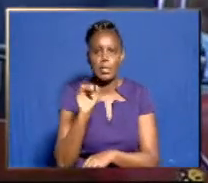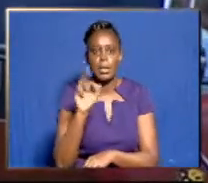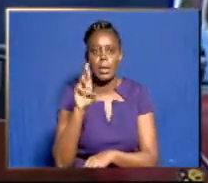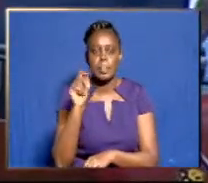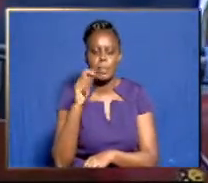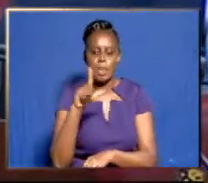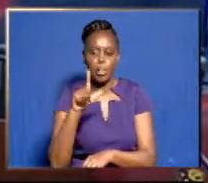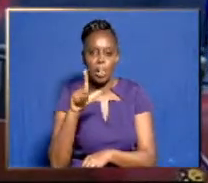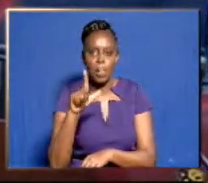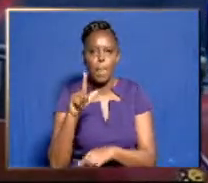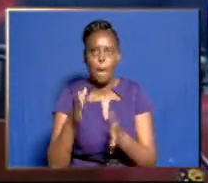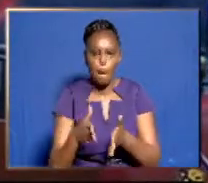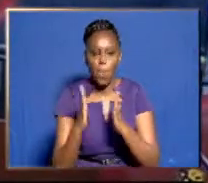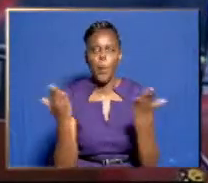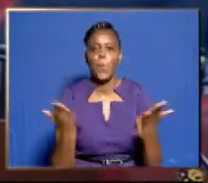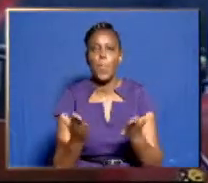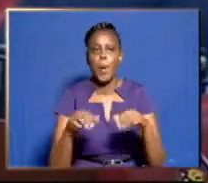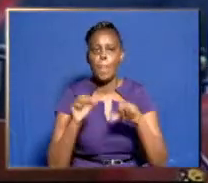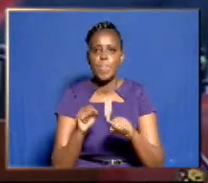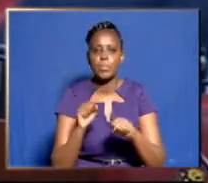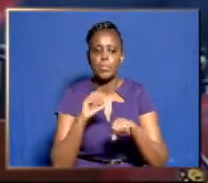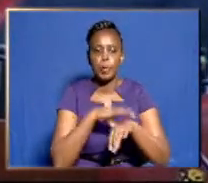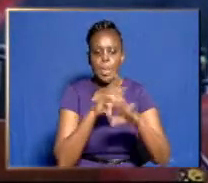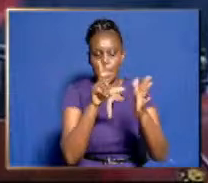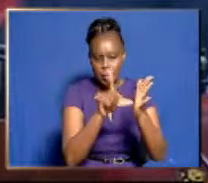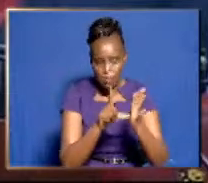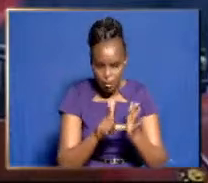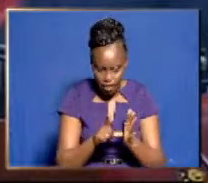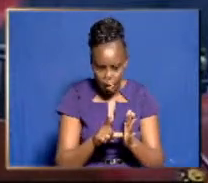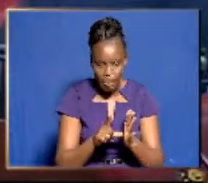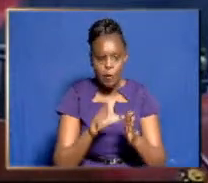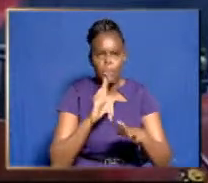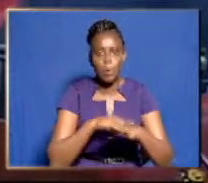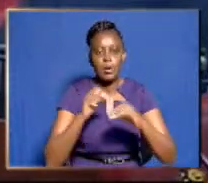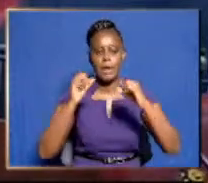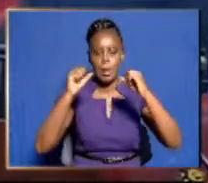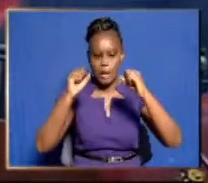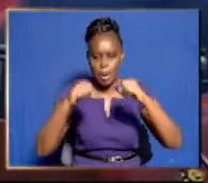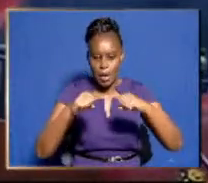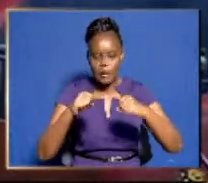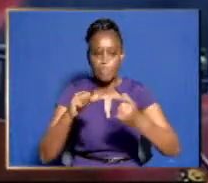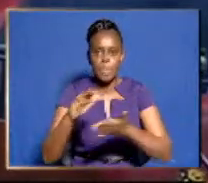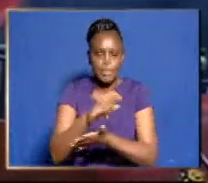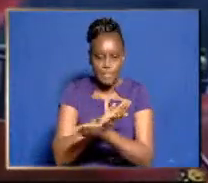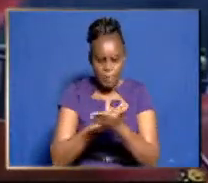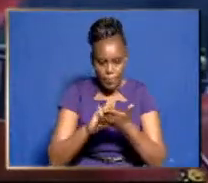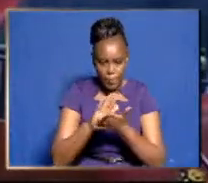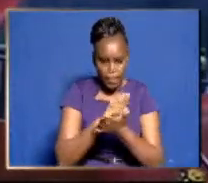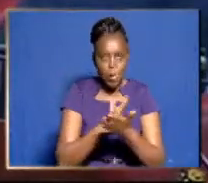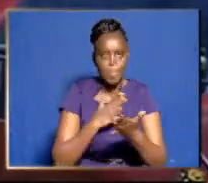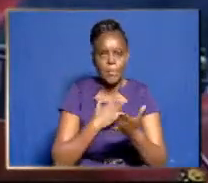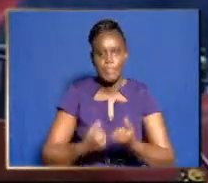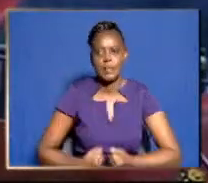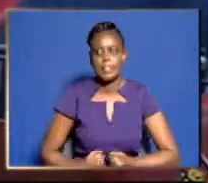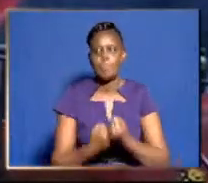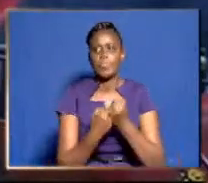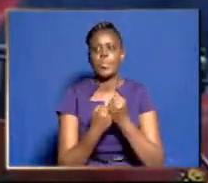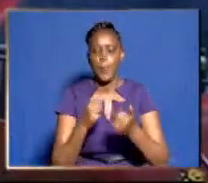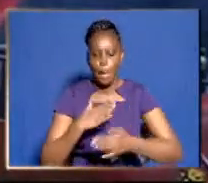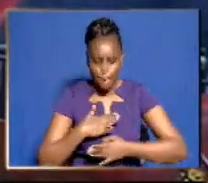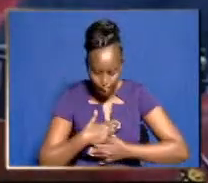multilateral way, where we can get loans on concession basis. I beg to support, Honorable